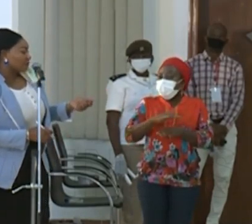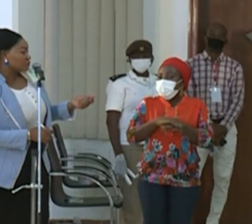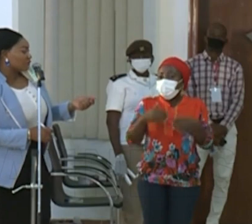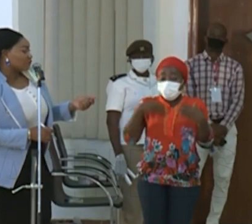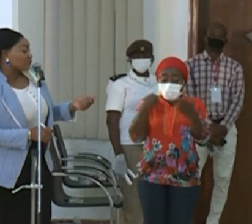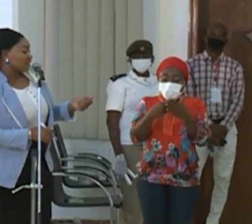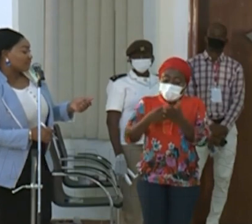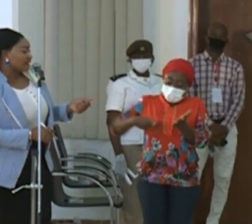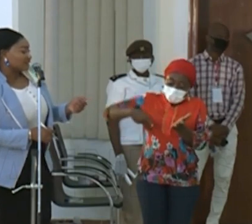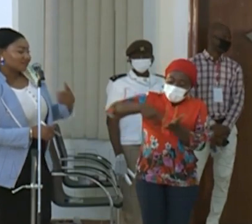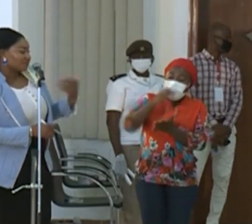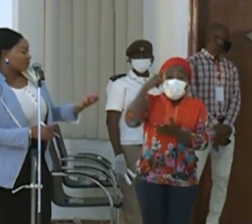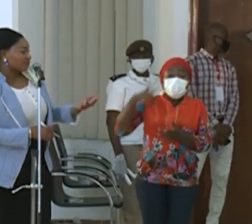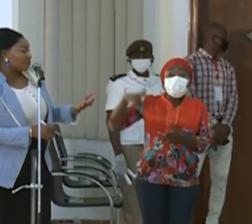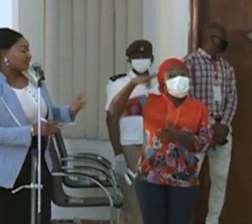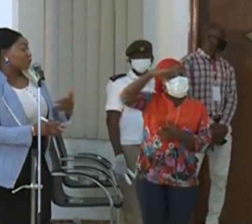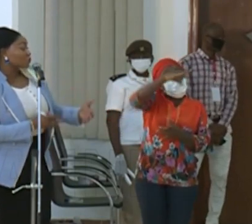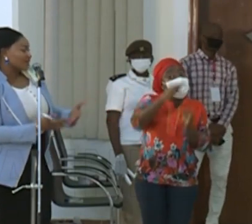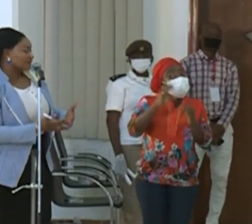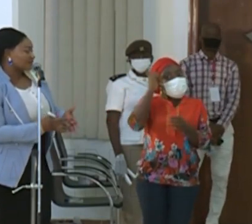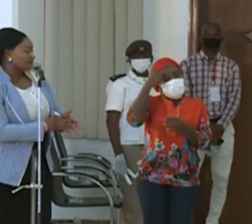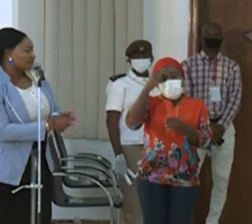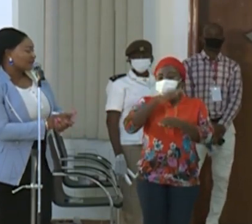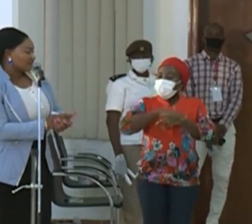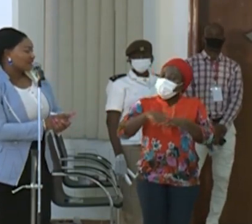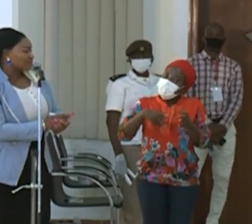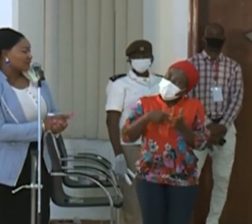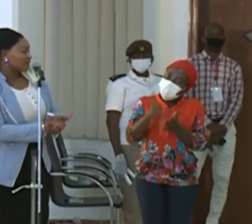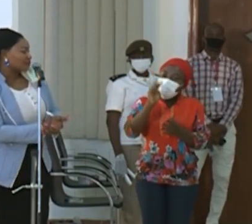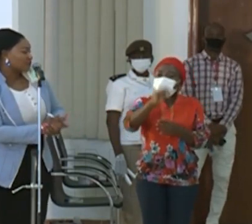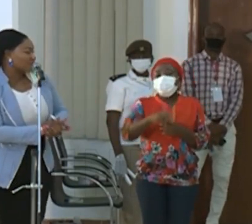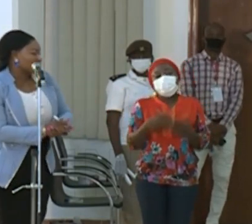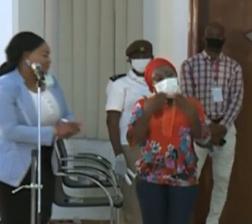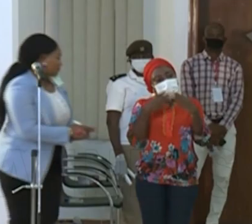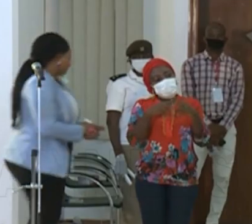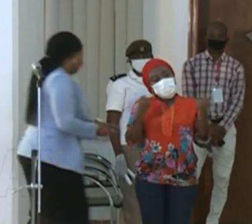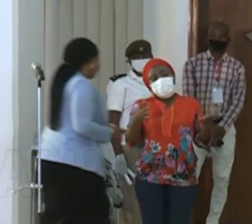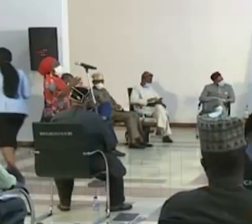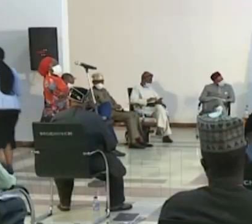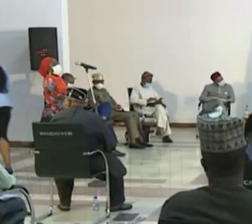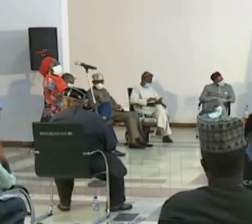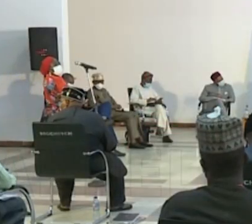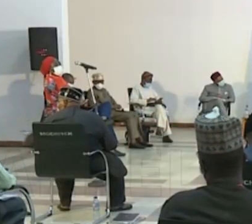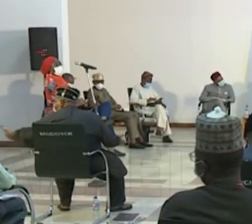money to pay for their flights. If the federal government can also assist them in that regard. Thank you very much, sir.